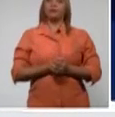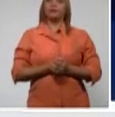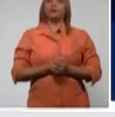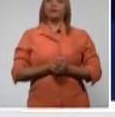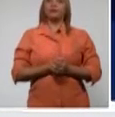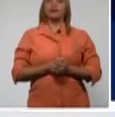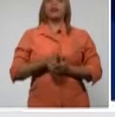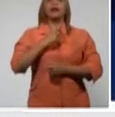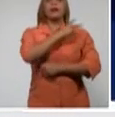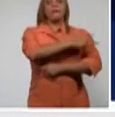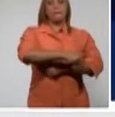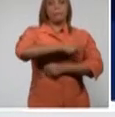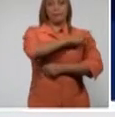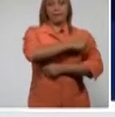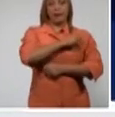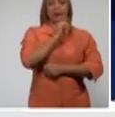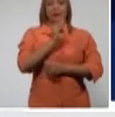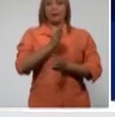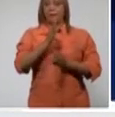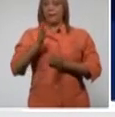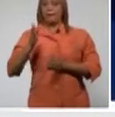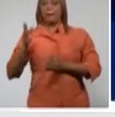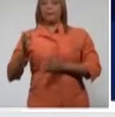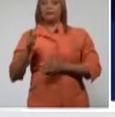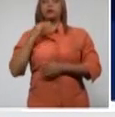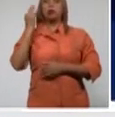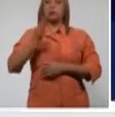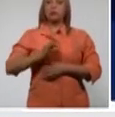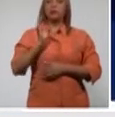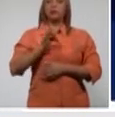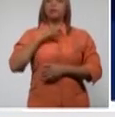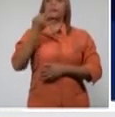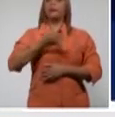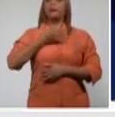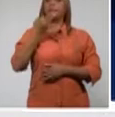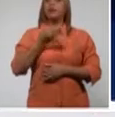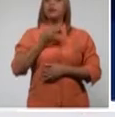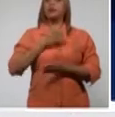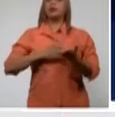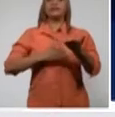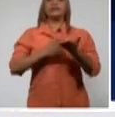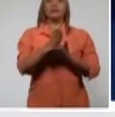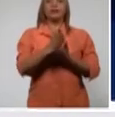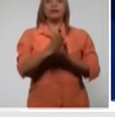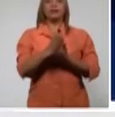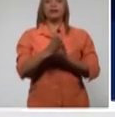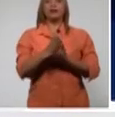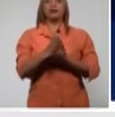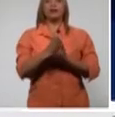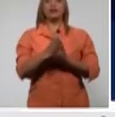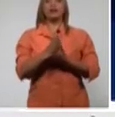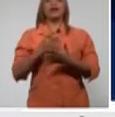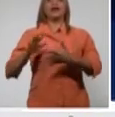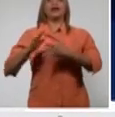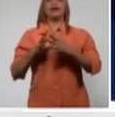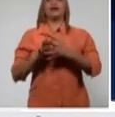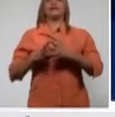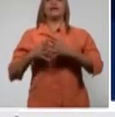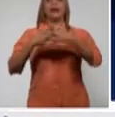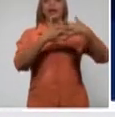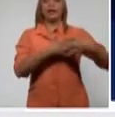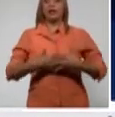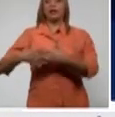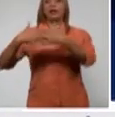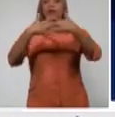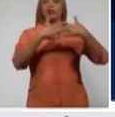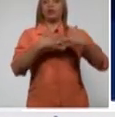Just like yesterday, the United States continues to top the list of countries with the highest number